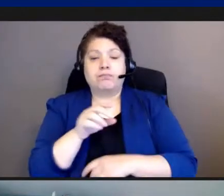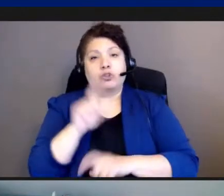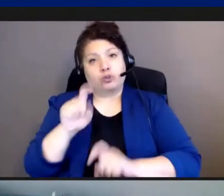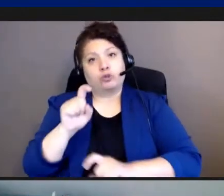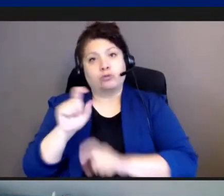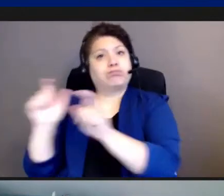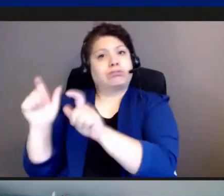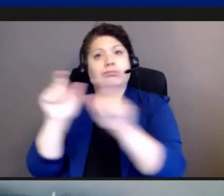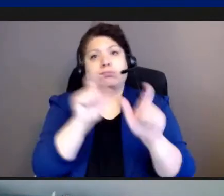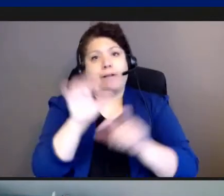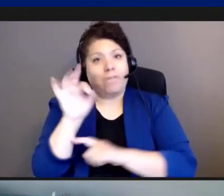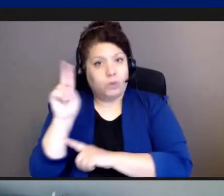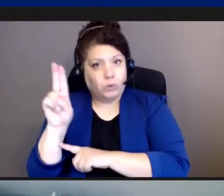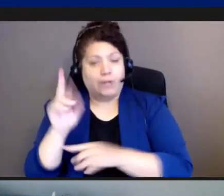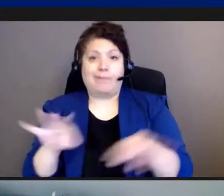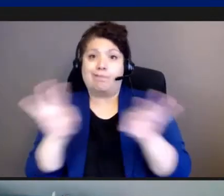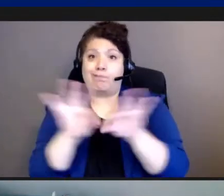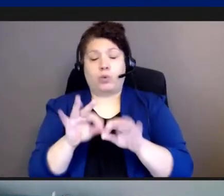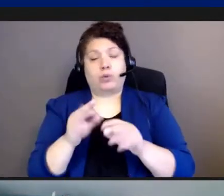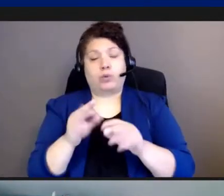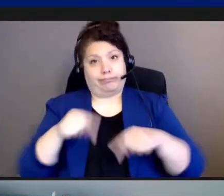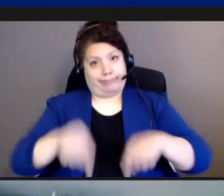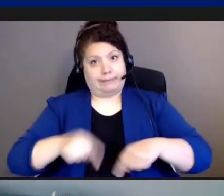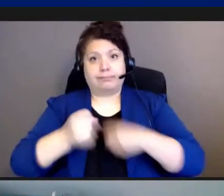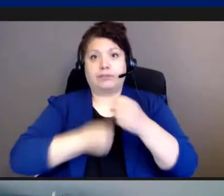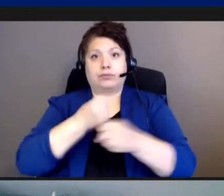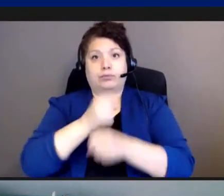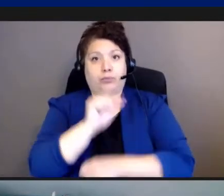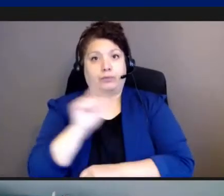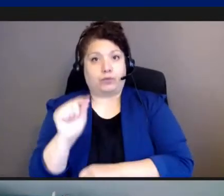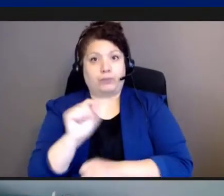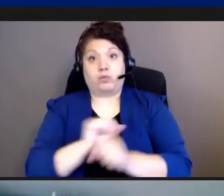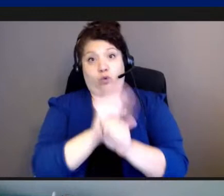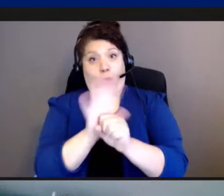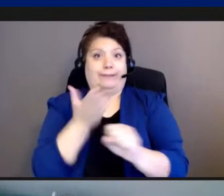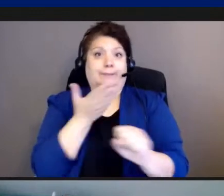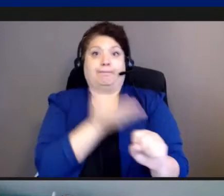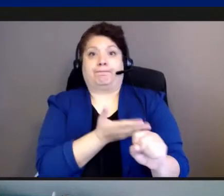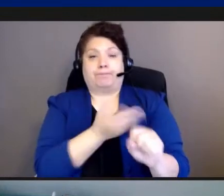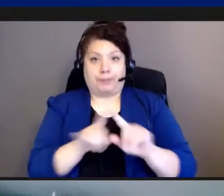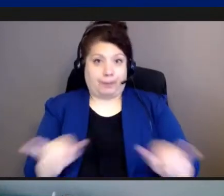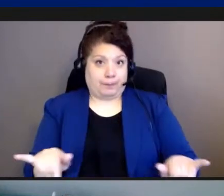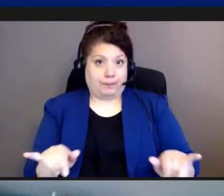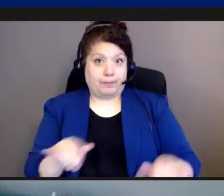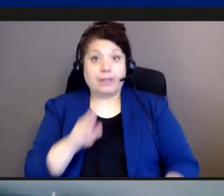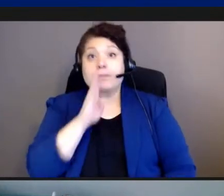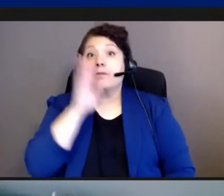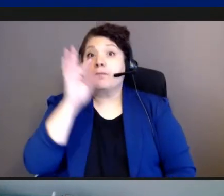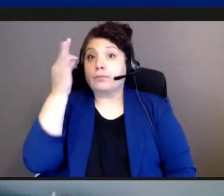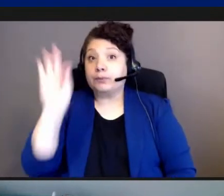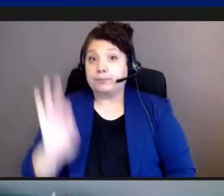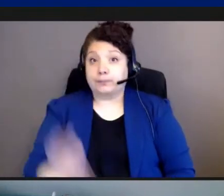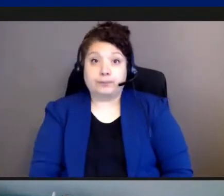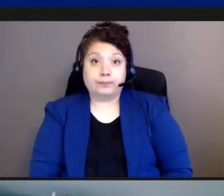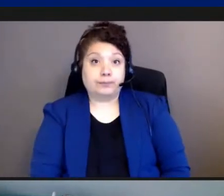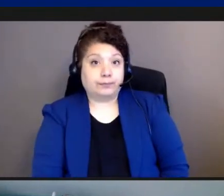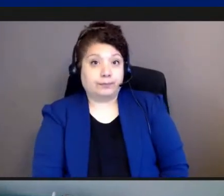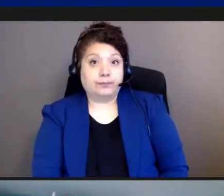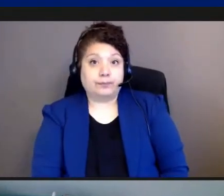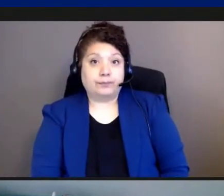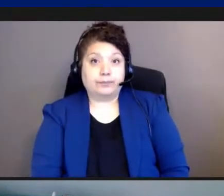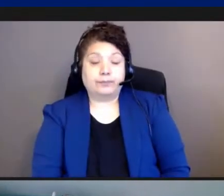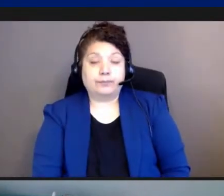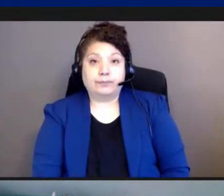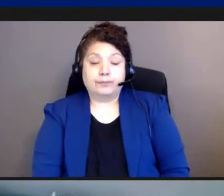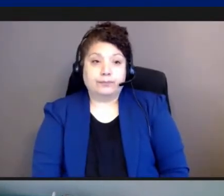is, but is of utmost importance this year. Notre objectif est de faire vacciner autant de personnes que possible dans la